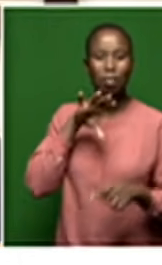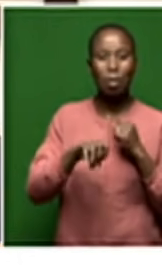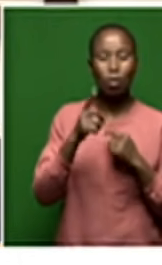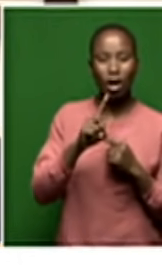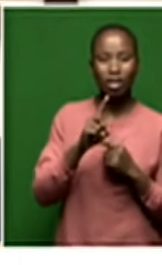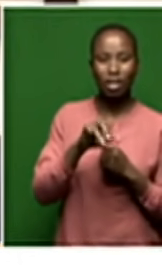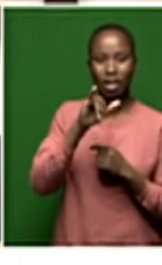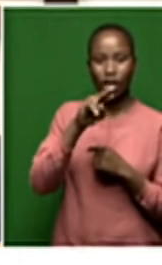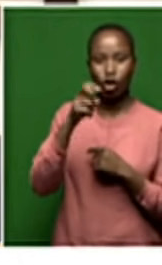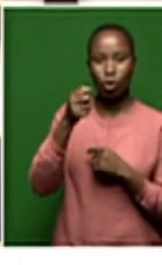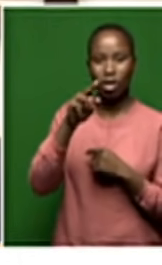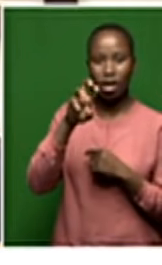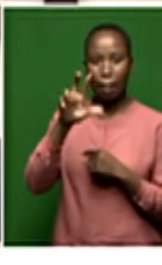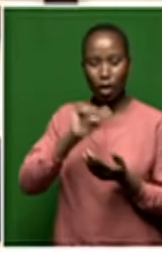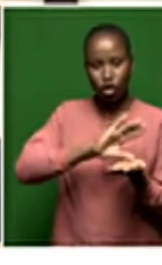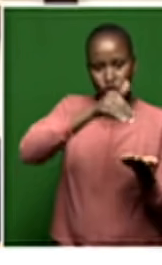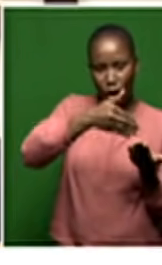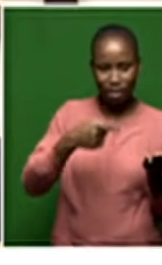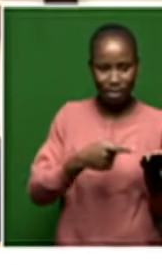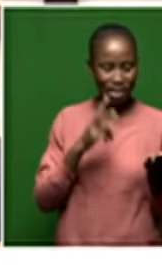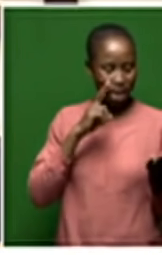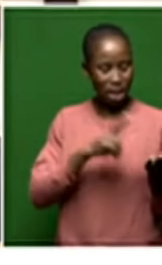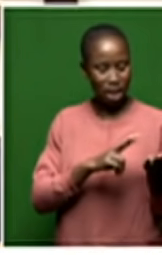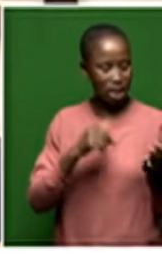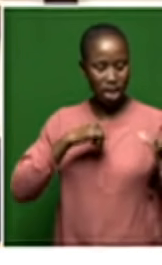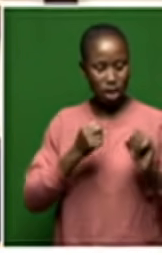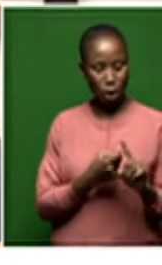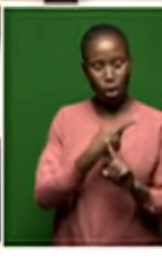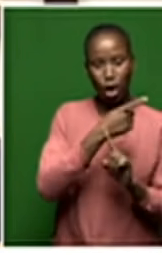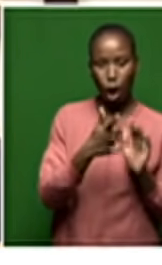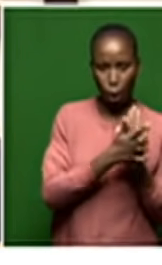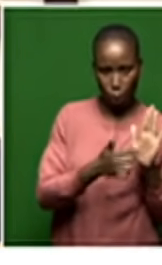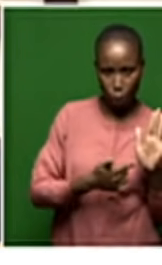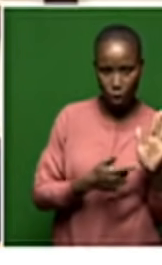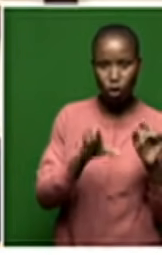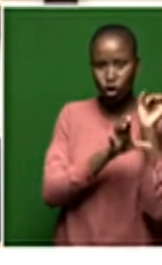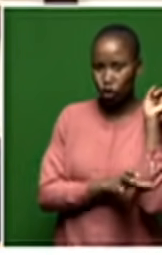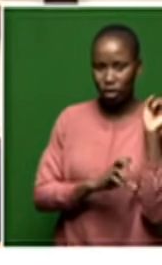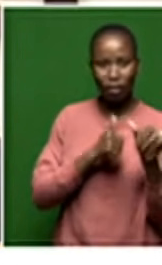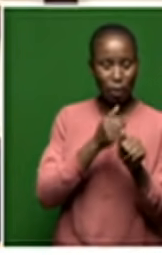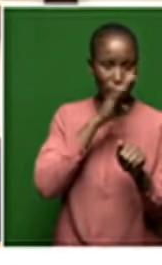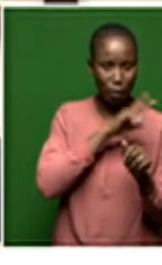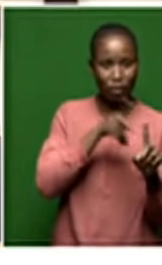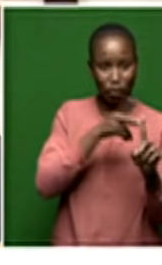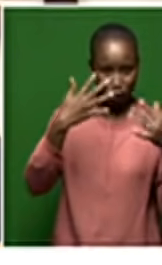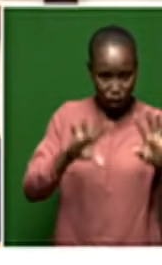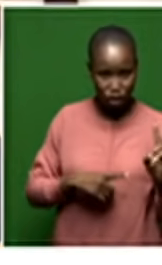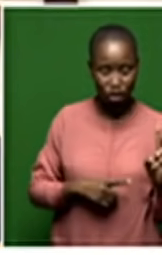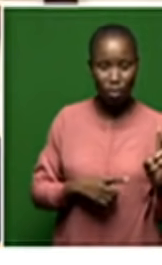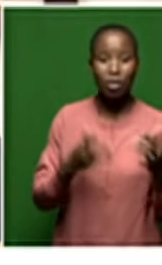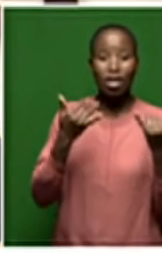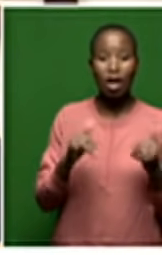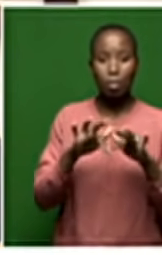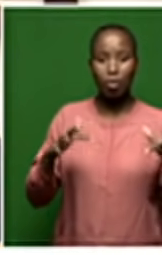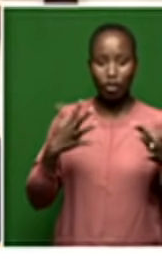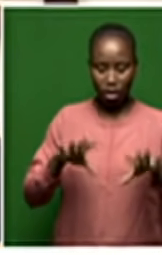Trust has acted unlawfully and in violation of the Constitution when it forced people to sign leases and pay for the land